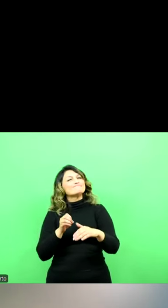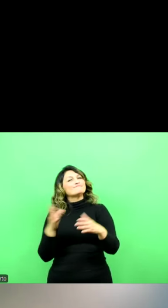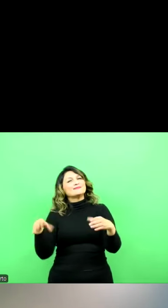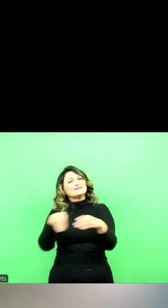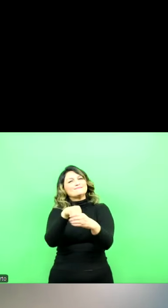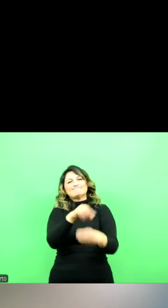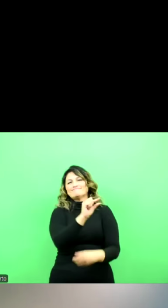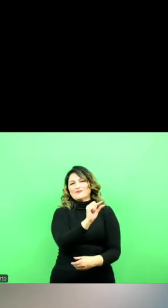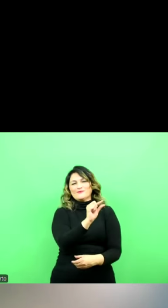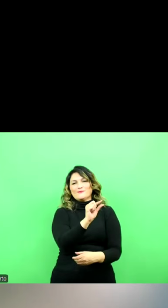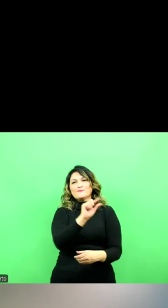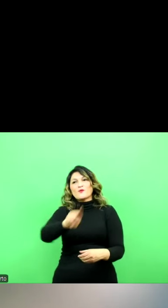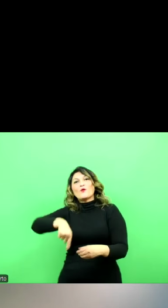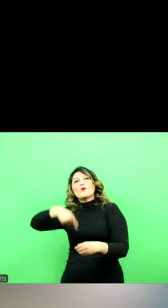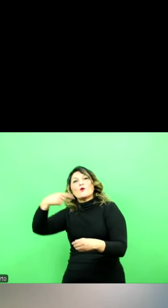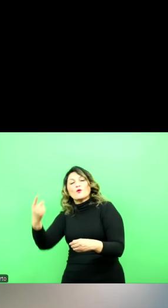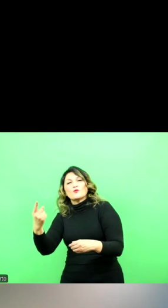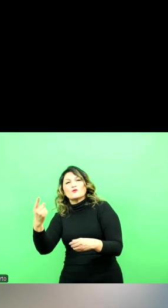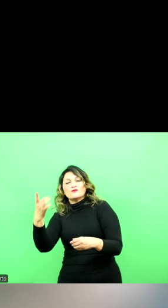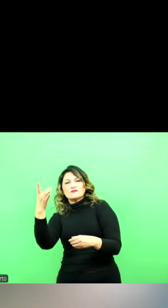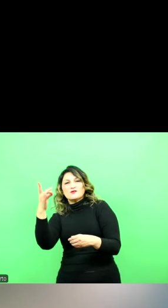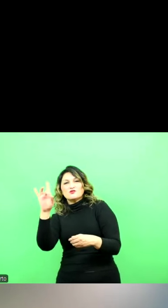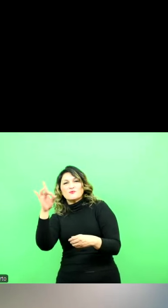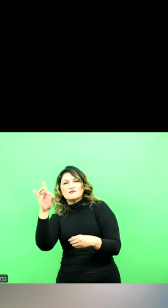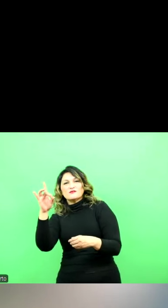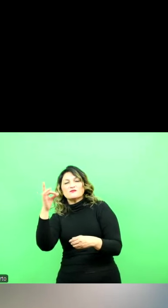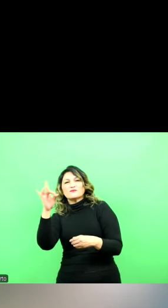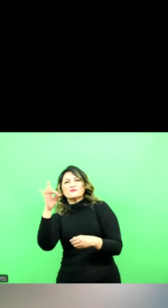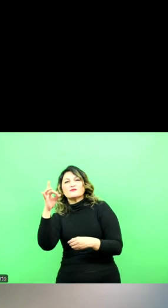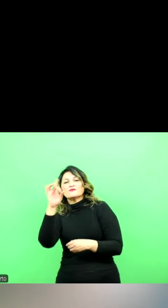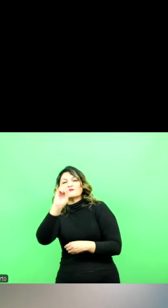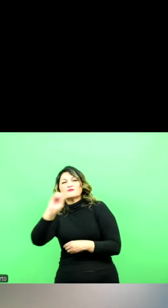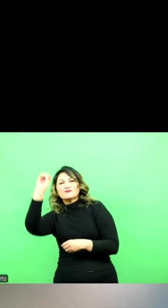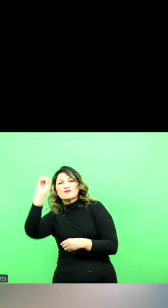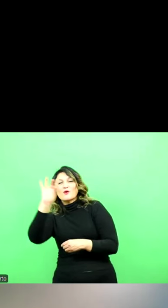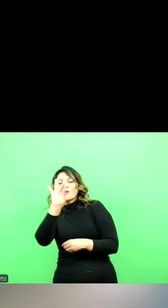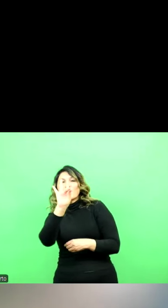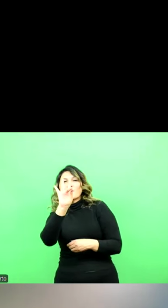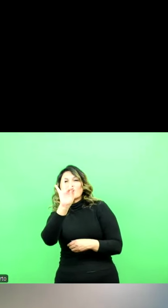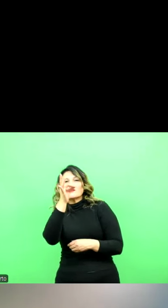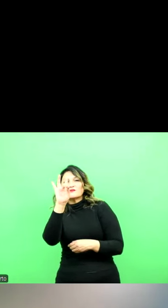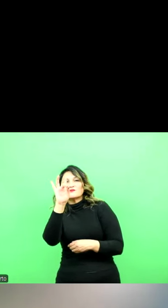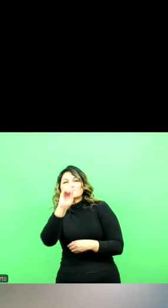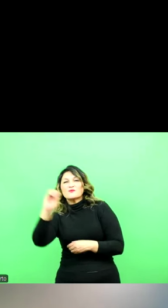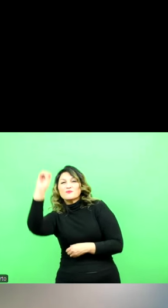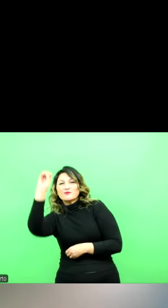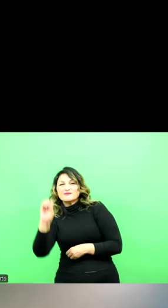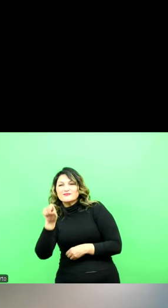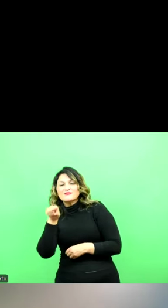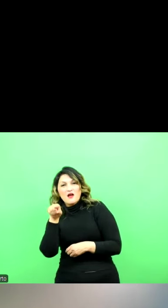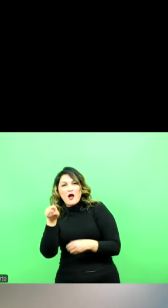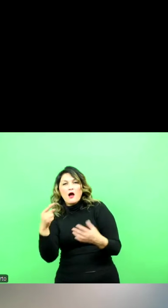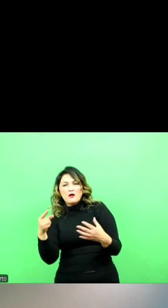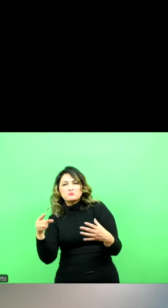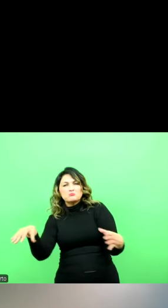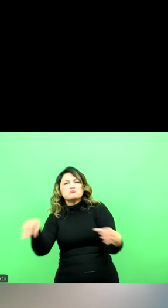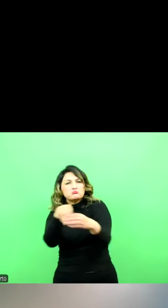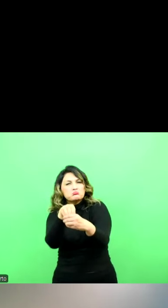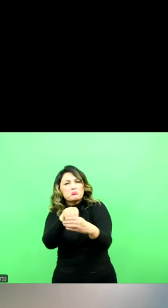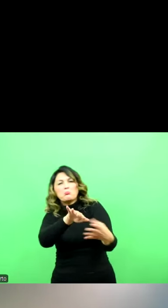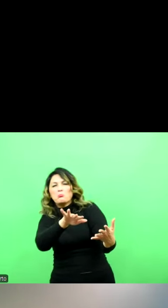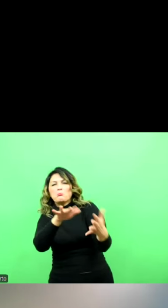involved implementation and verification visits. These covered 32 hospitals. And we wanted